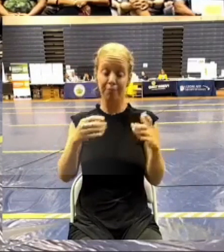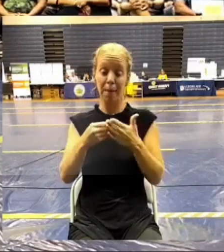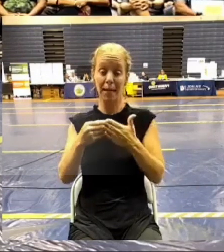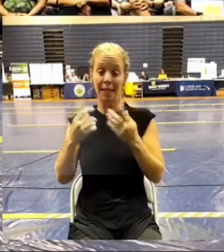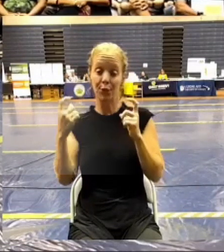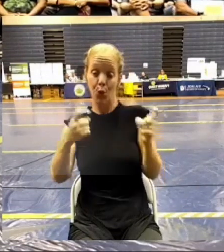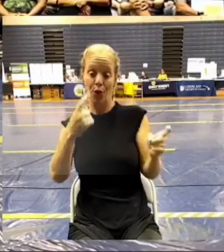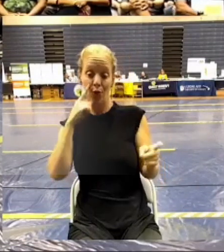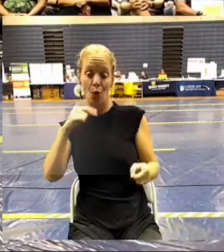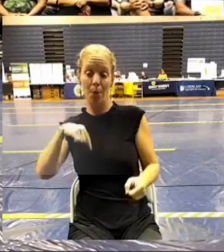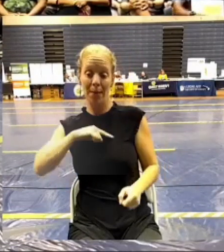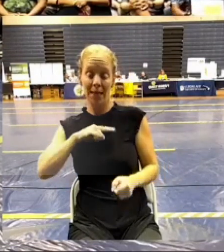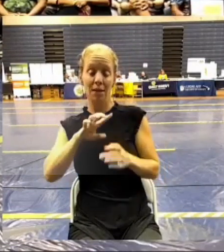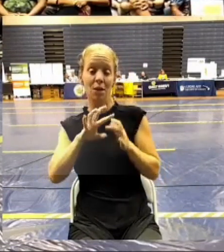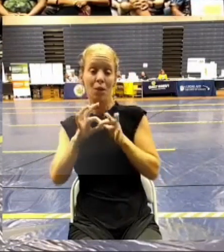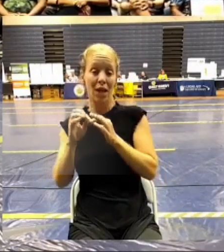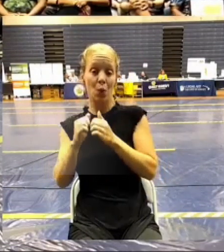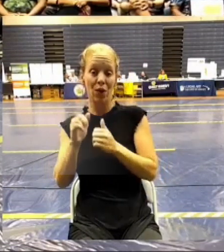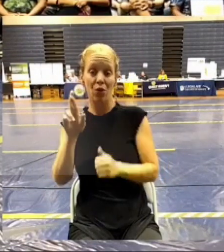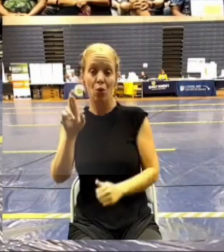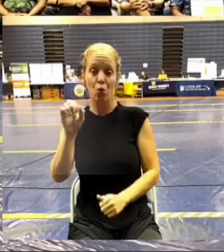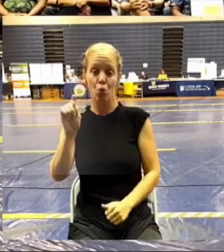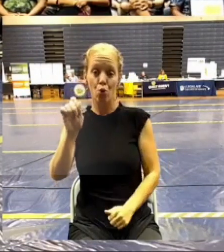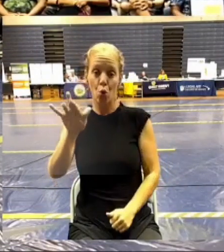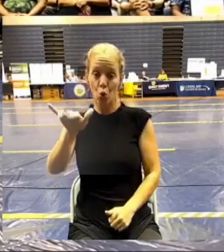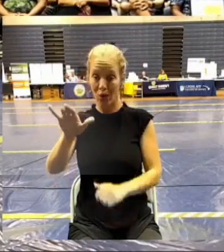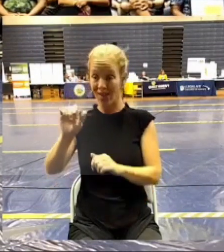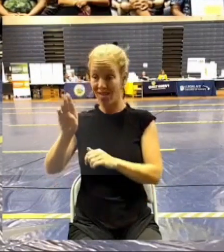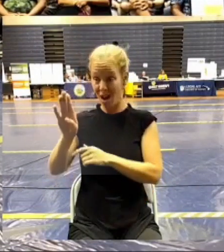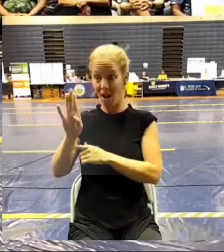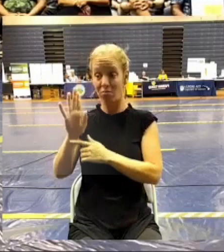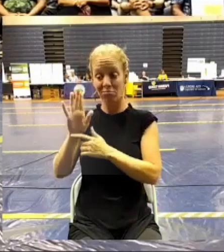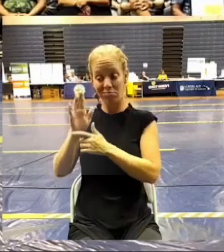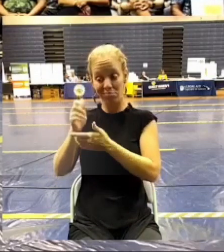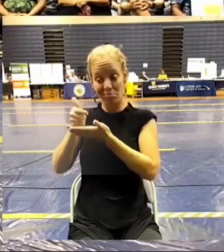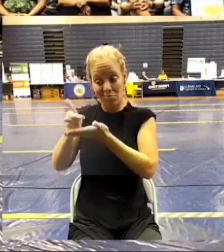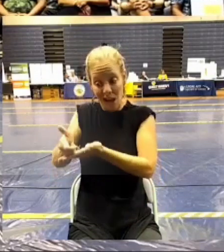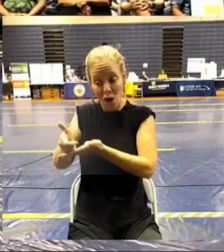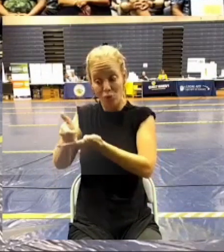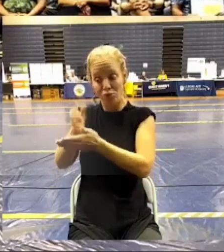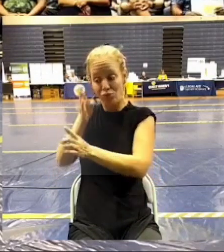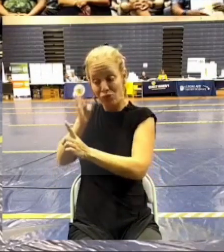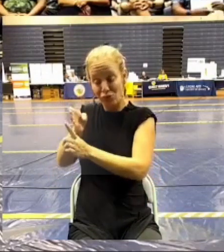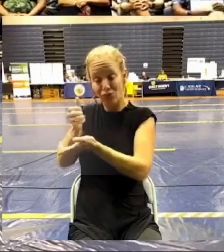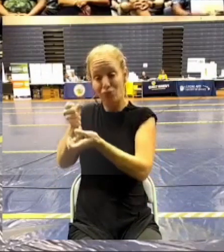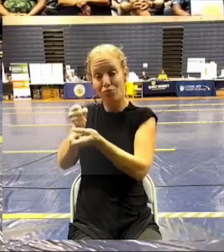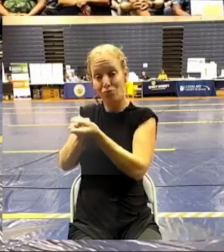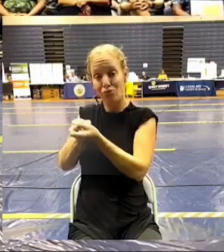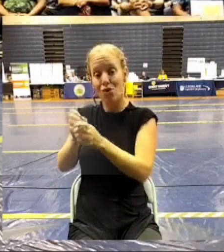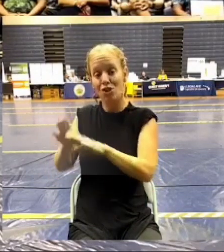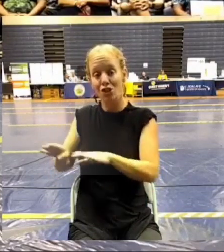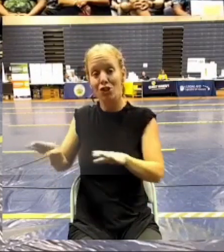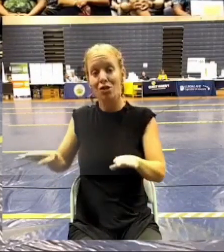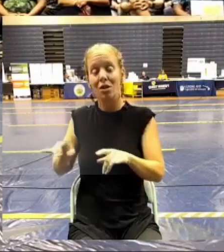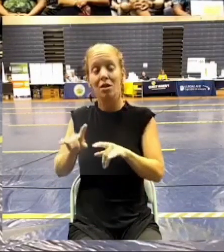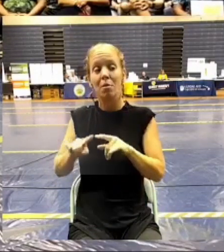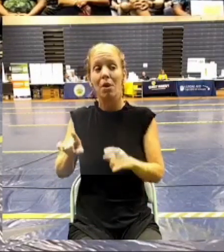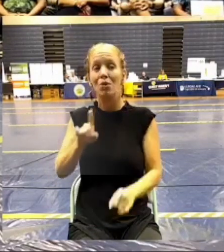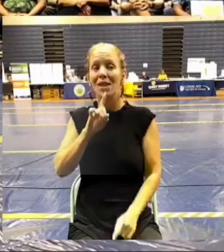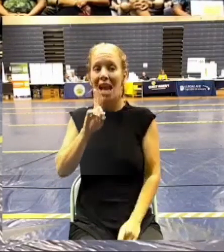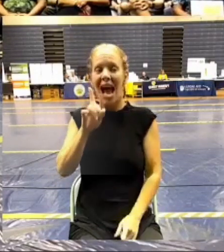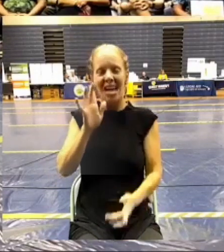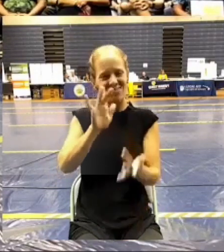kids. So the one thing that I would like to share with all of you guys here right now, and I've been reaching out to people there, but nobody's taking up